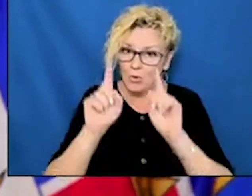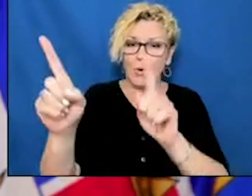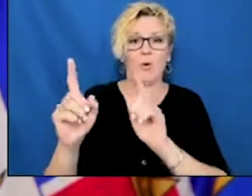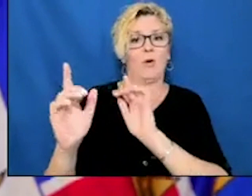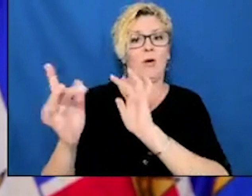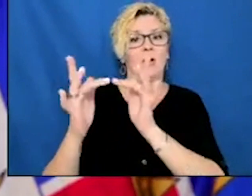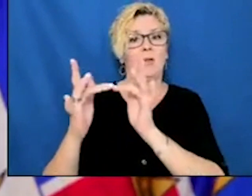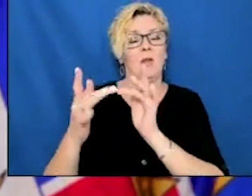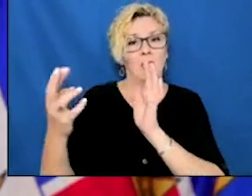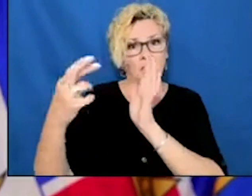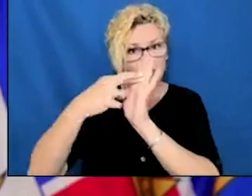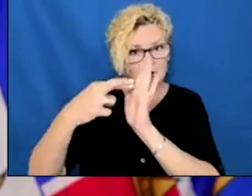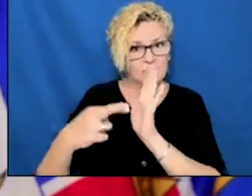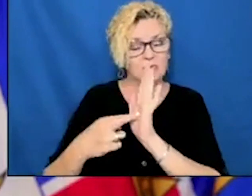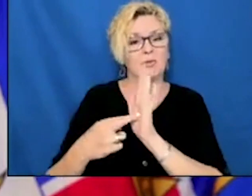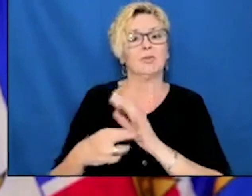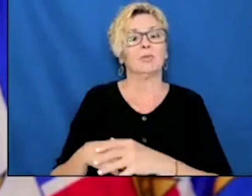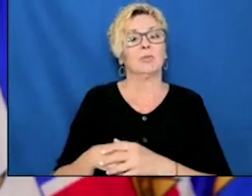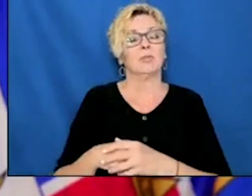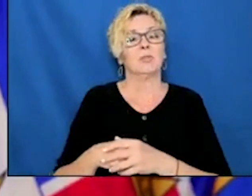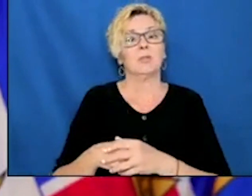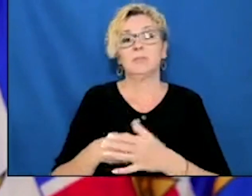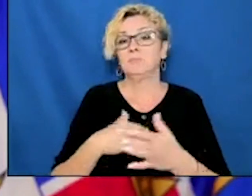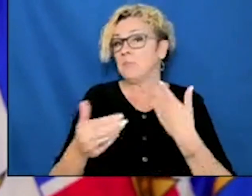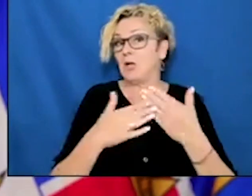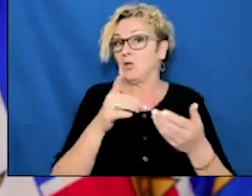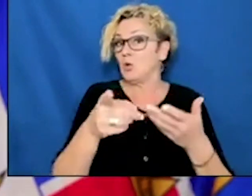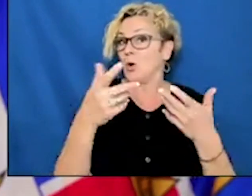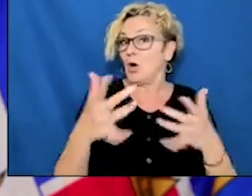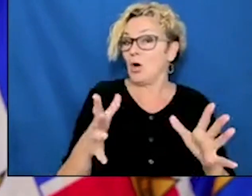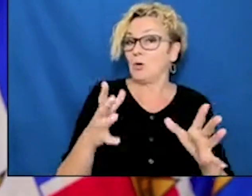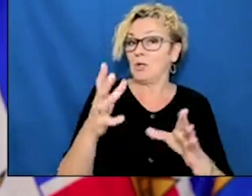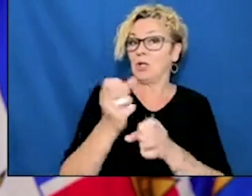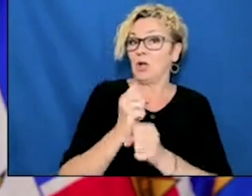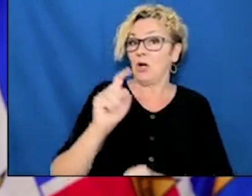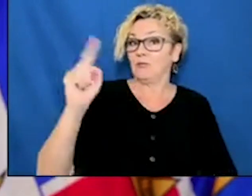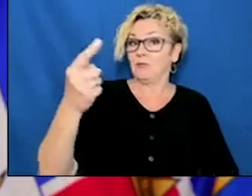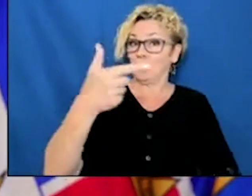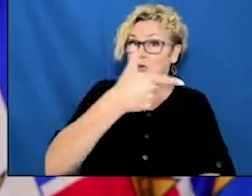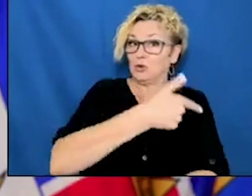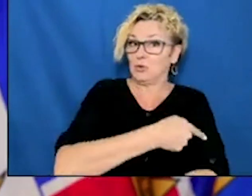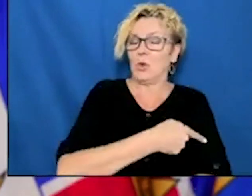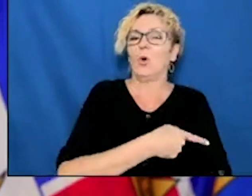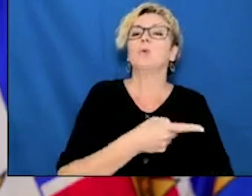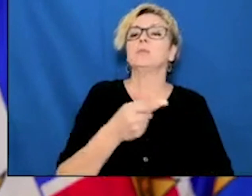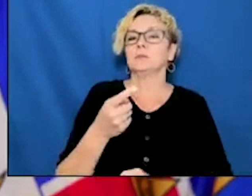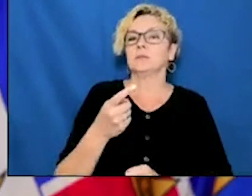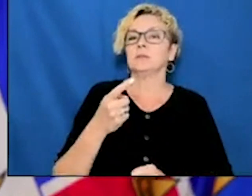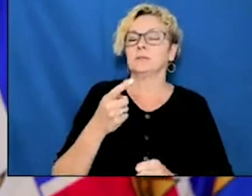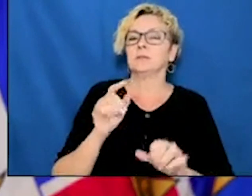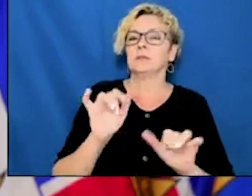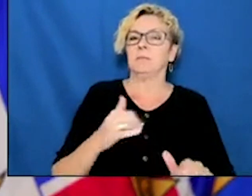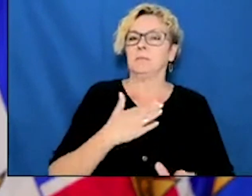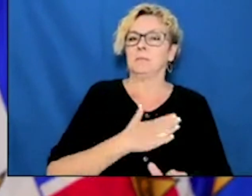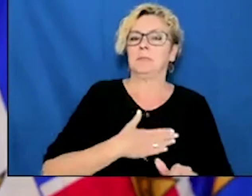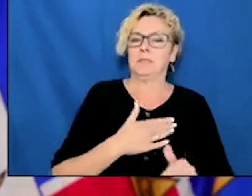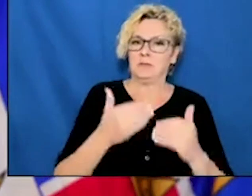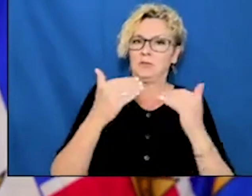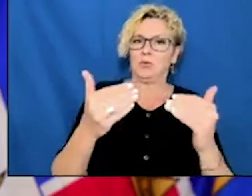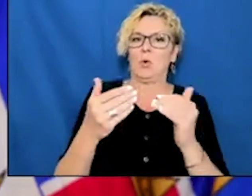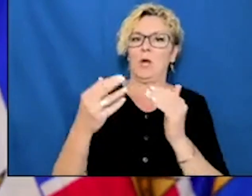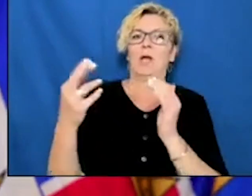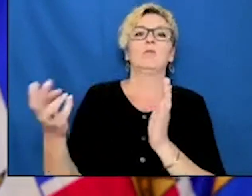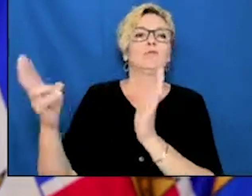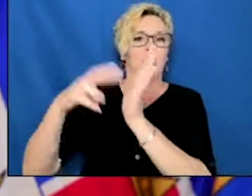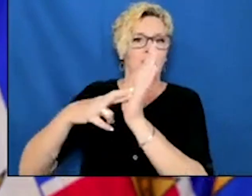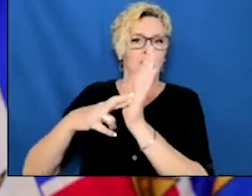you have received your first dose already or not. This ensures your dose is reserved for you, and we can